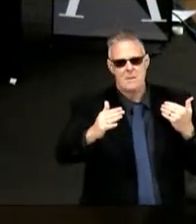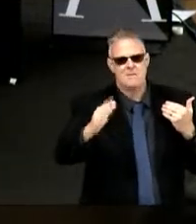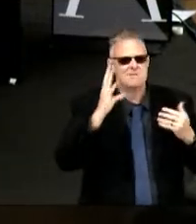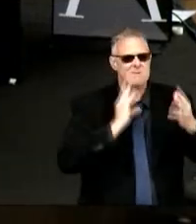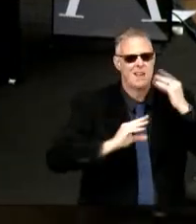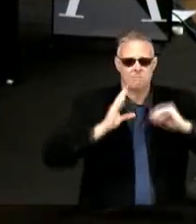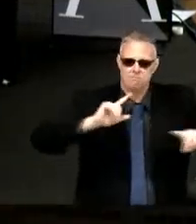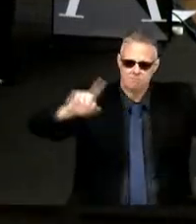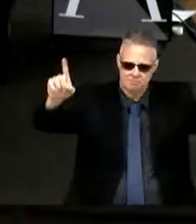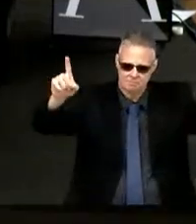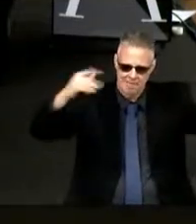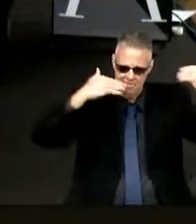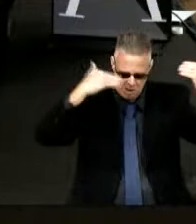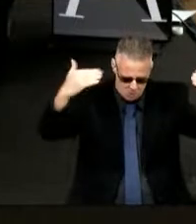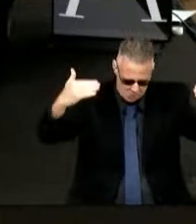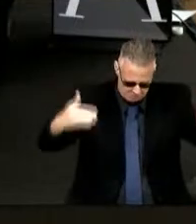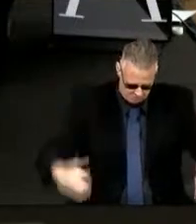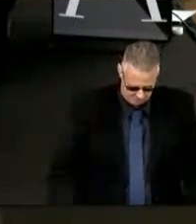Thank you.